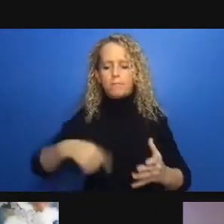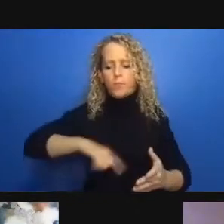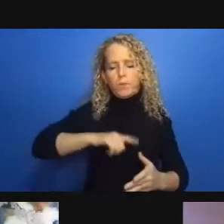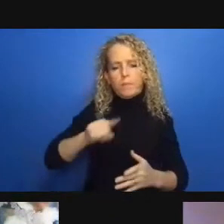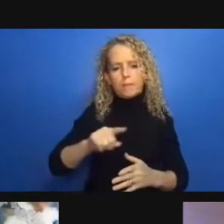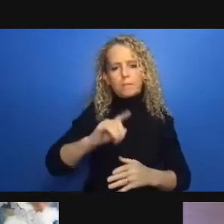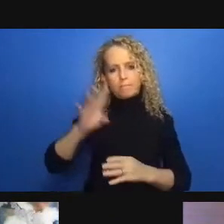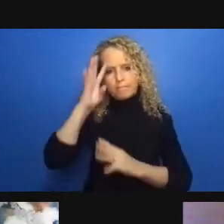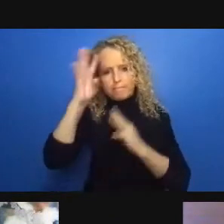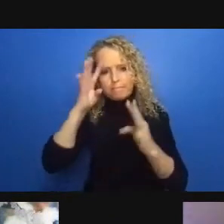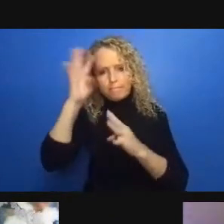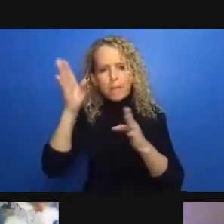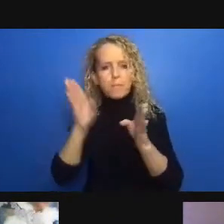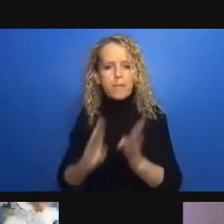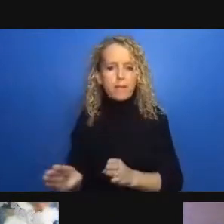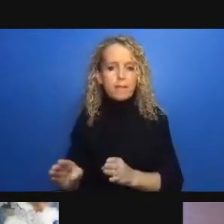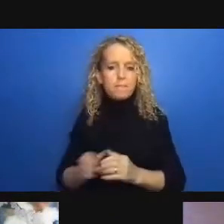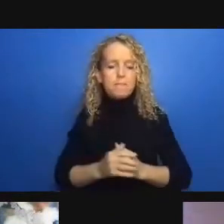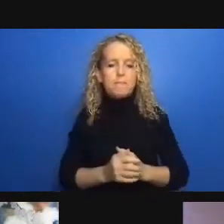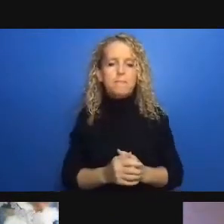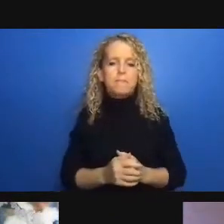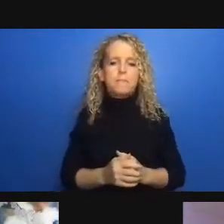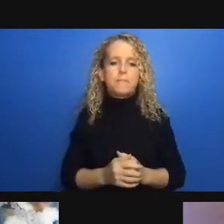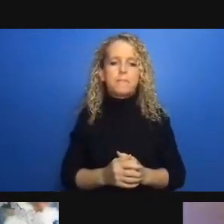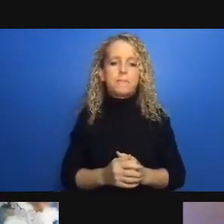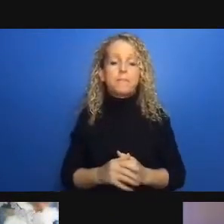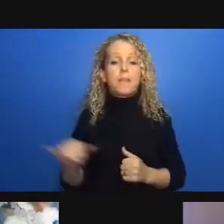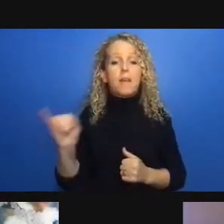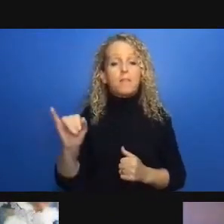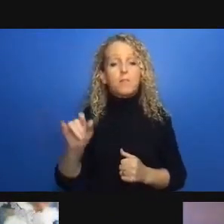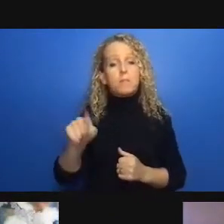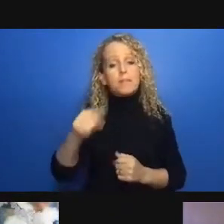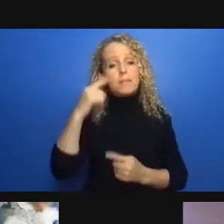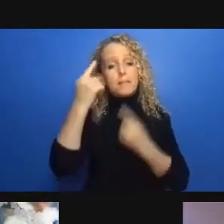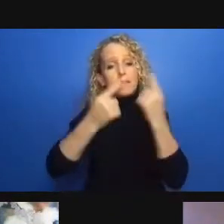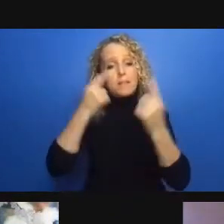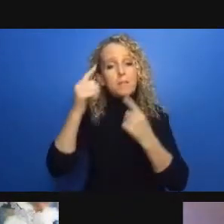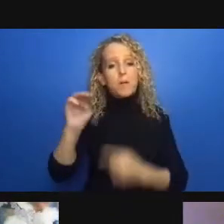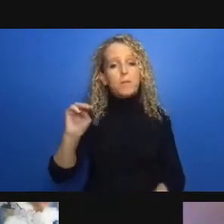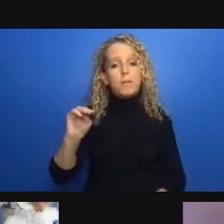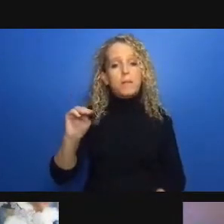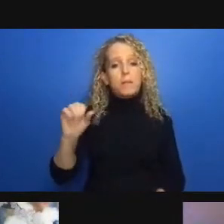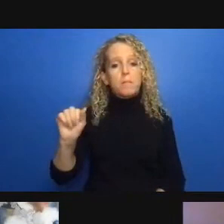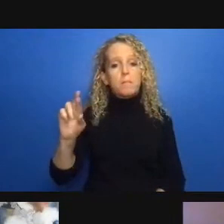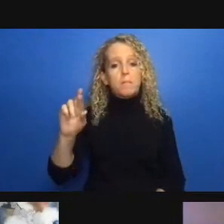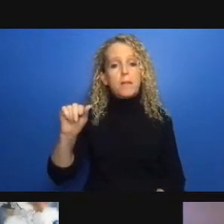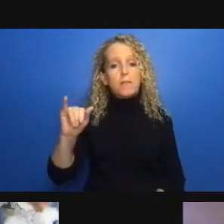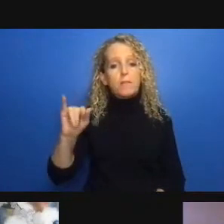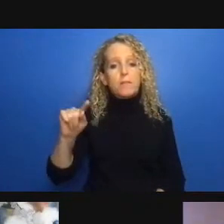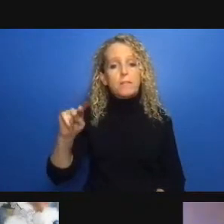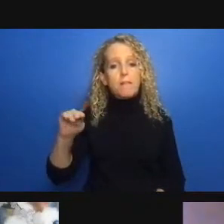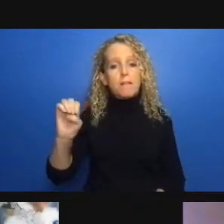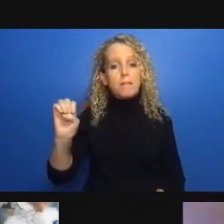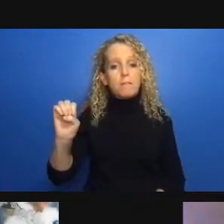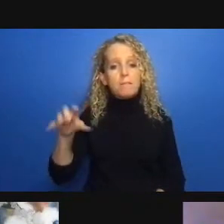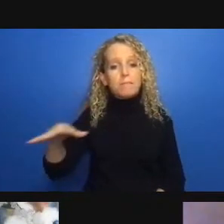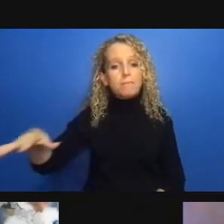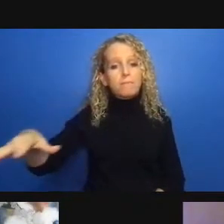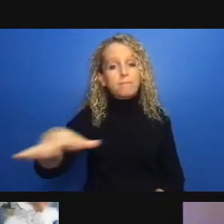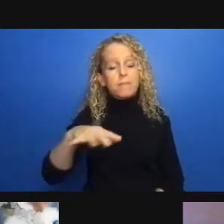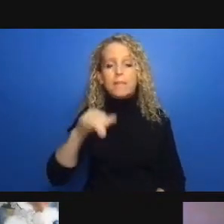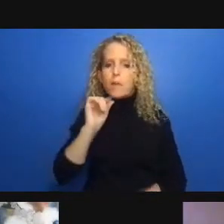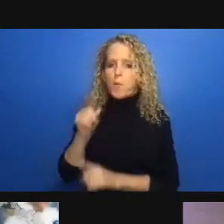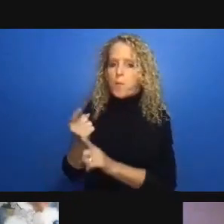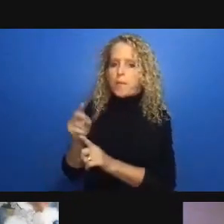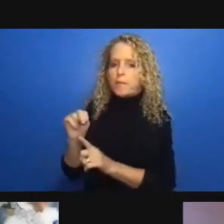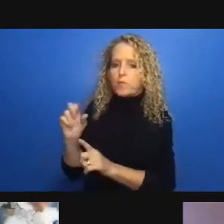thing I would add is we have to think maritime. This isn't just a Nova Scotia problem. If you combine all of our populations and